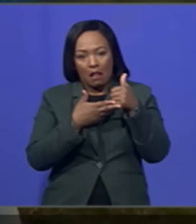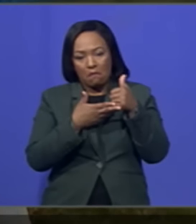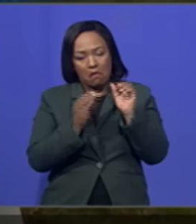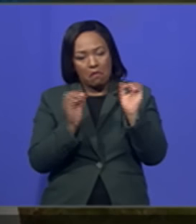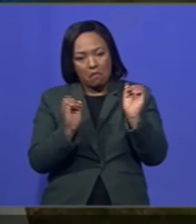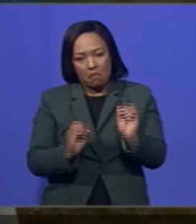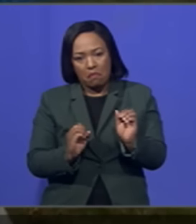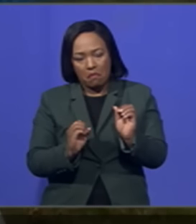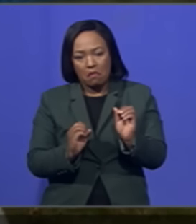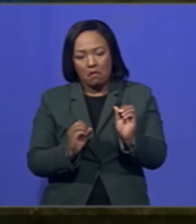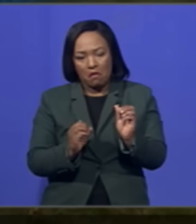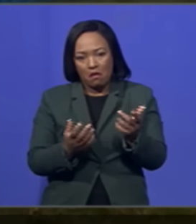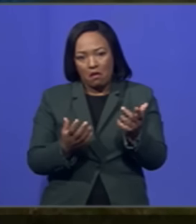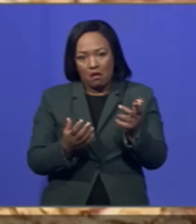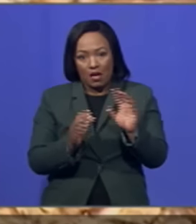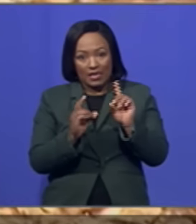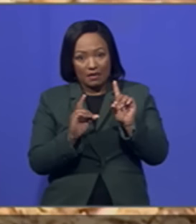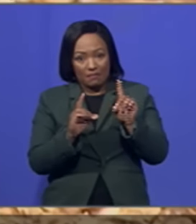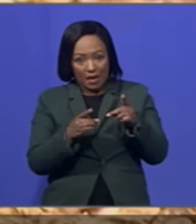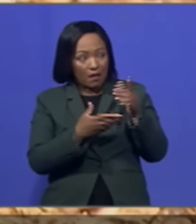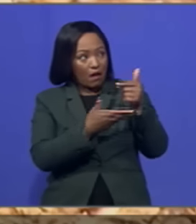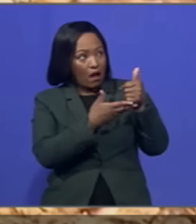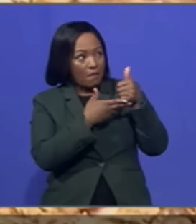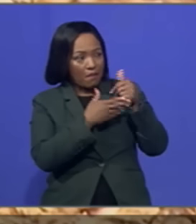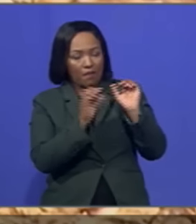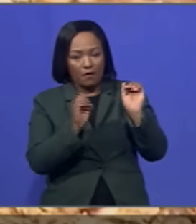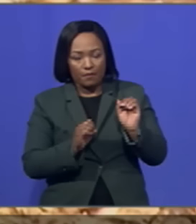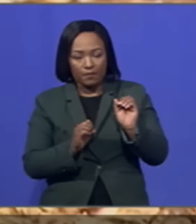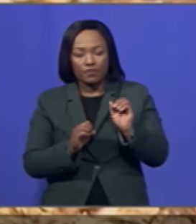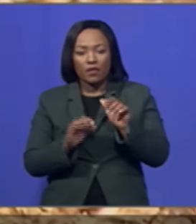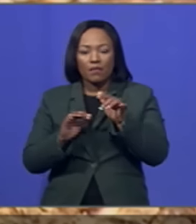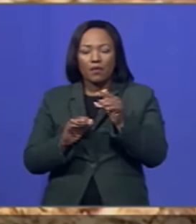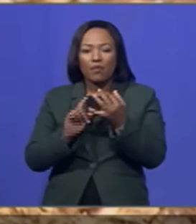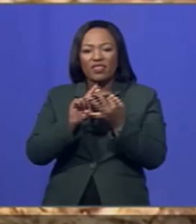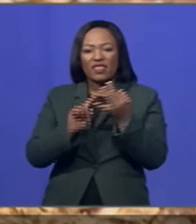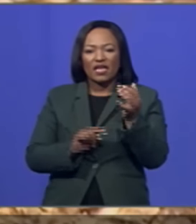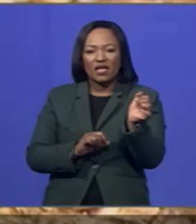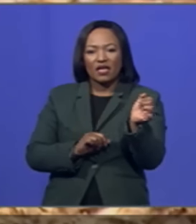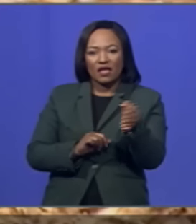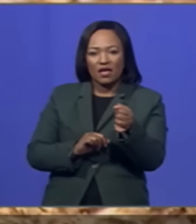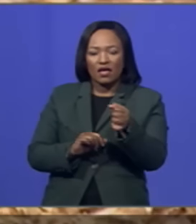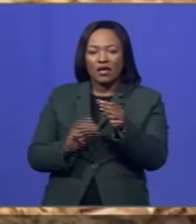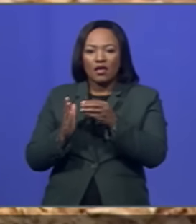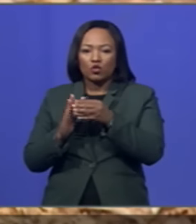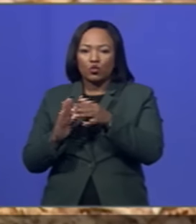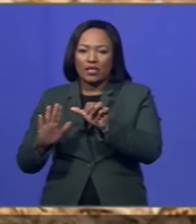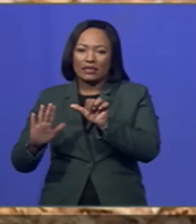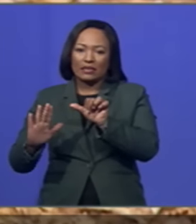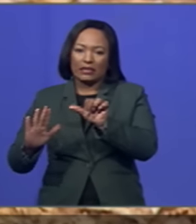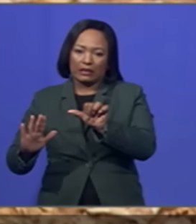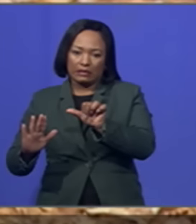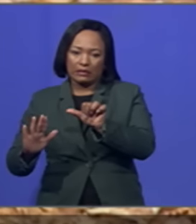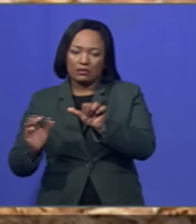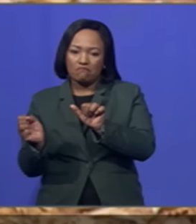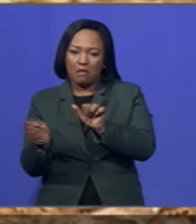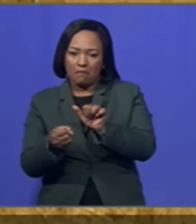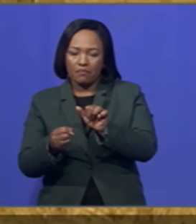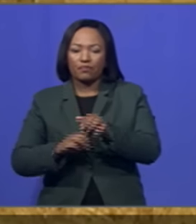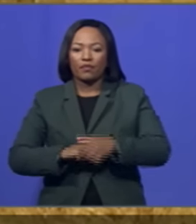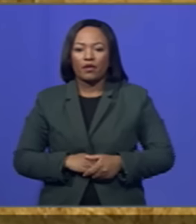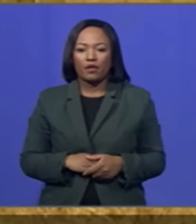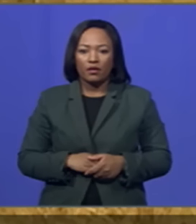necessary assistance from other departments. O hirile batho ba bararo le baithuti ba tsheletseng.